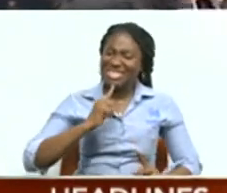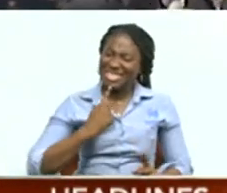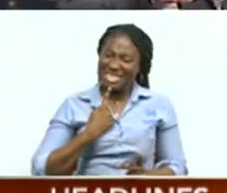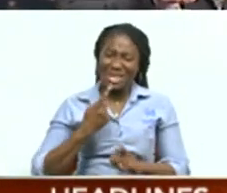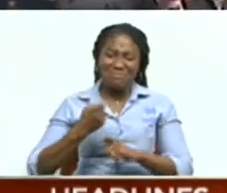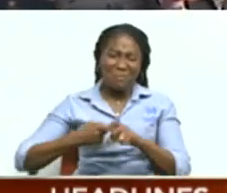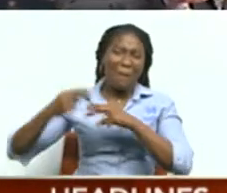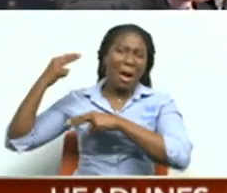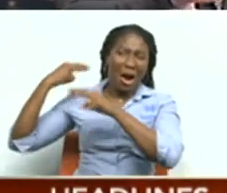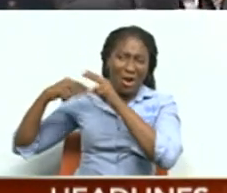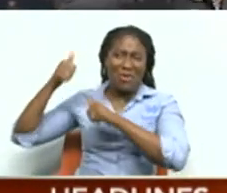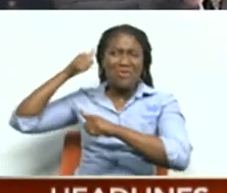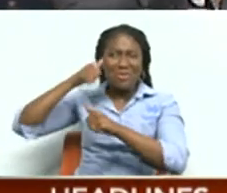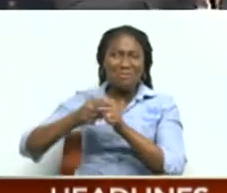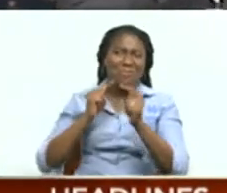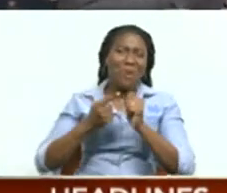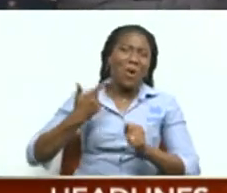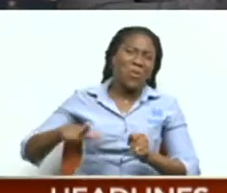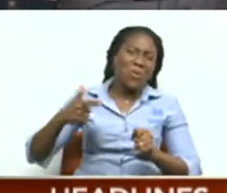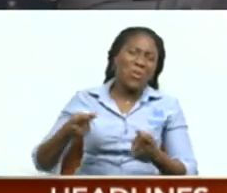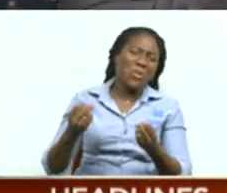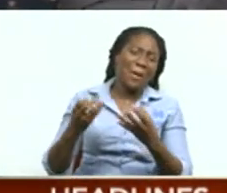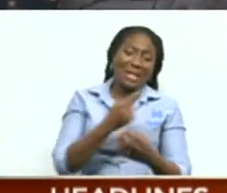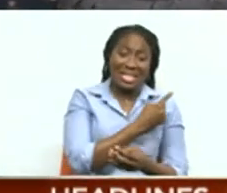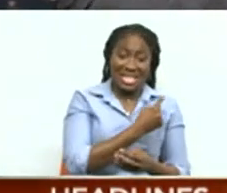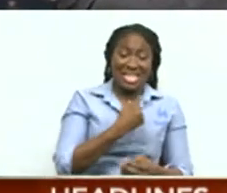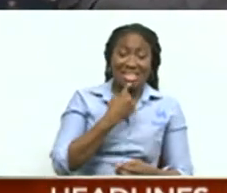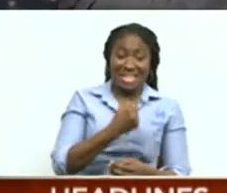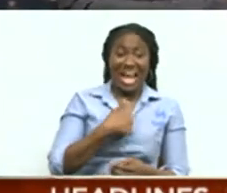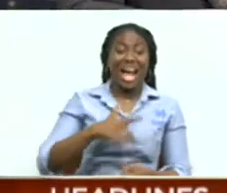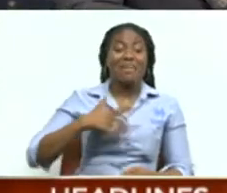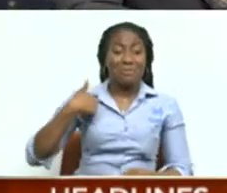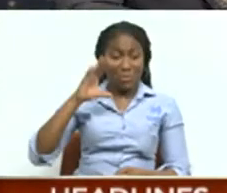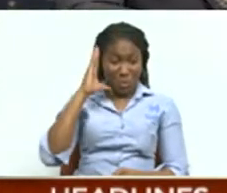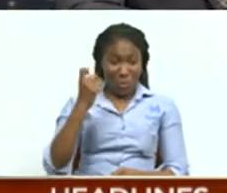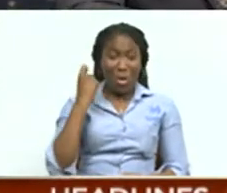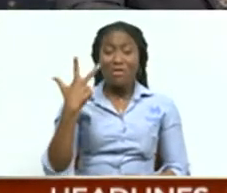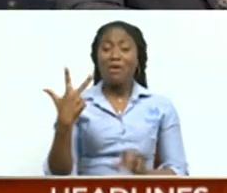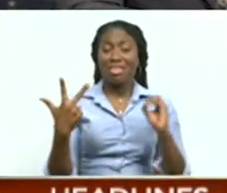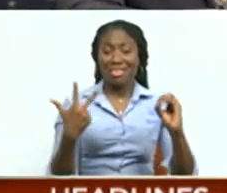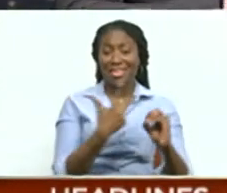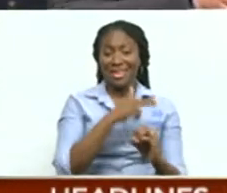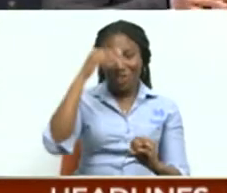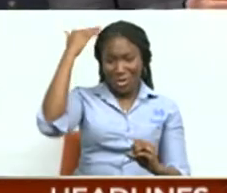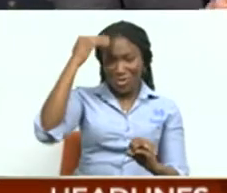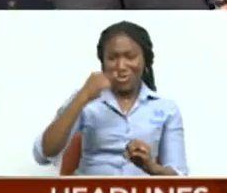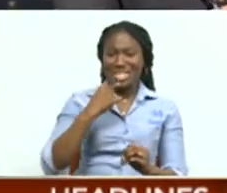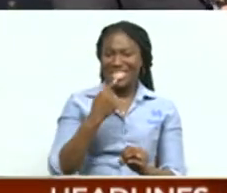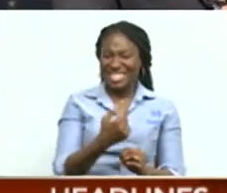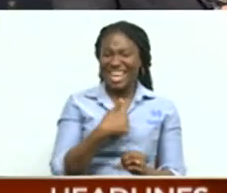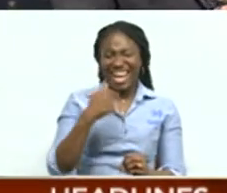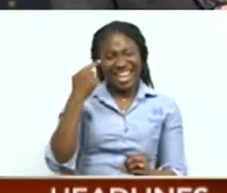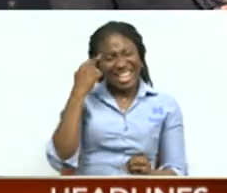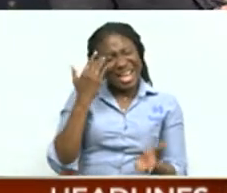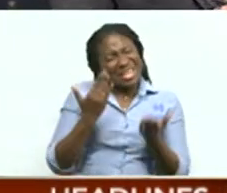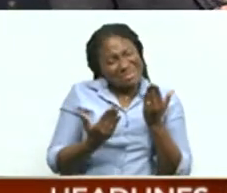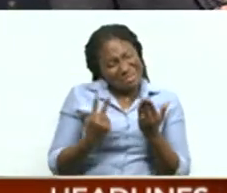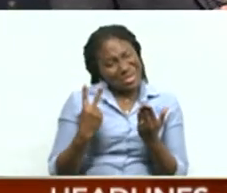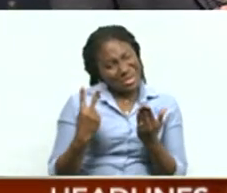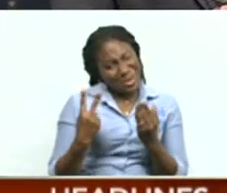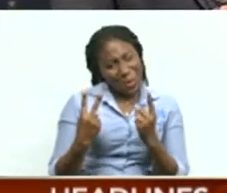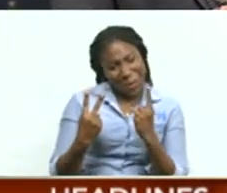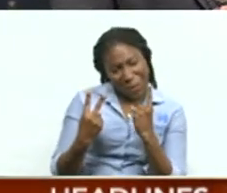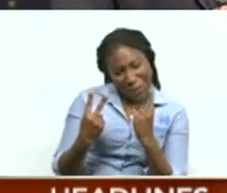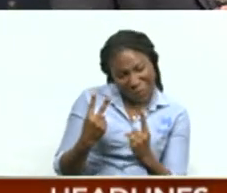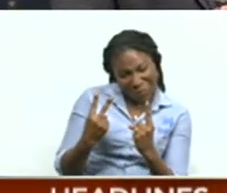now. I think we're going to come out 3-0 victors against Canada. What's your prediction? Very generous, Jesse. I think we can nick it 2-1 with a late